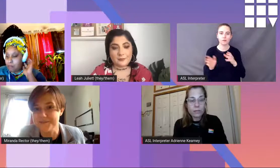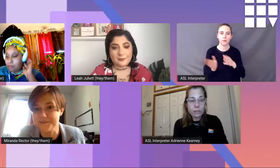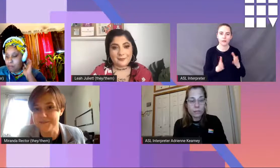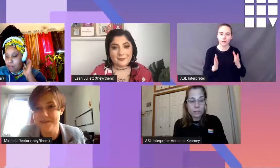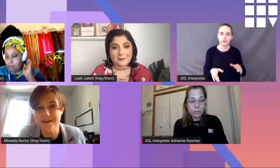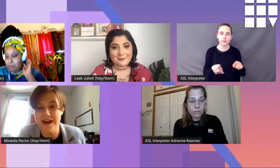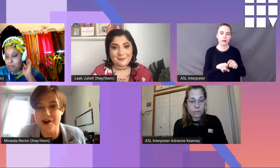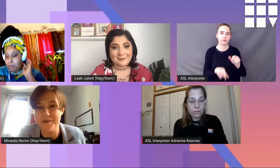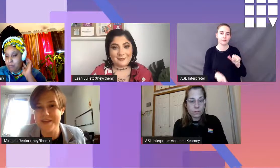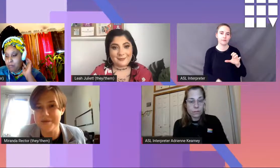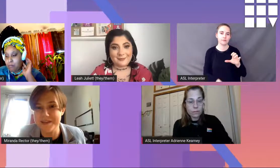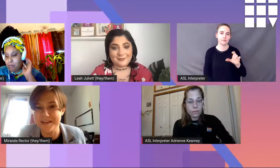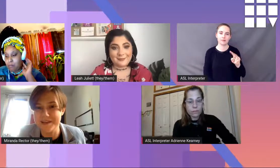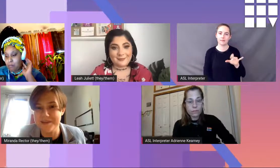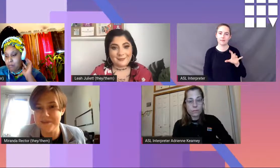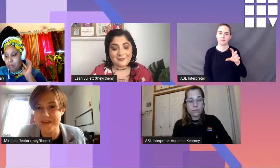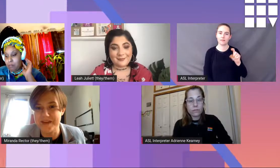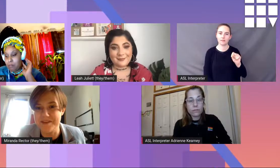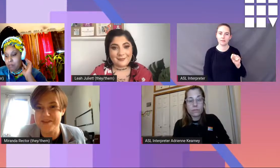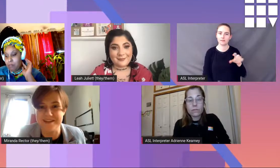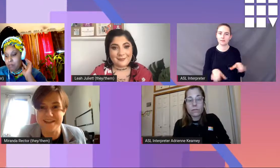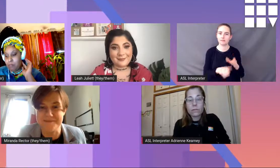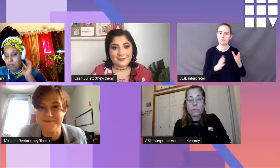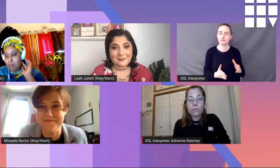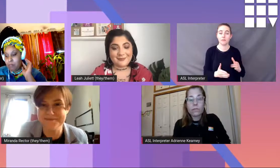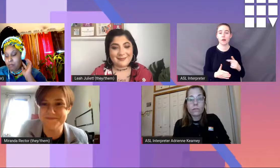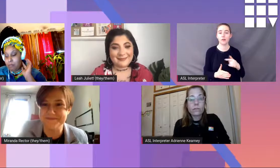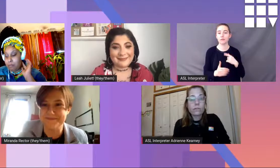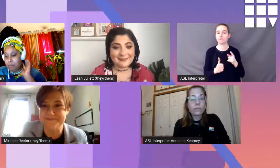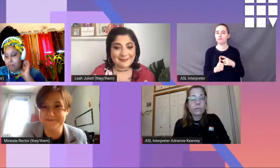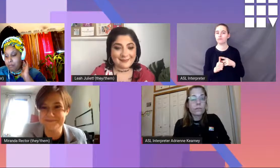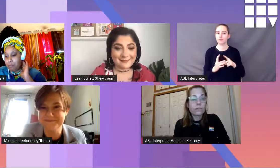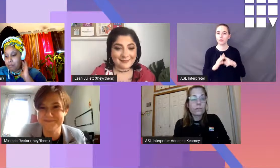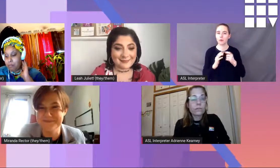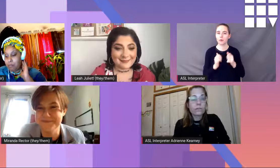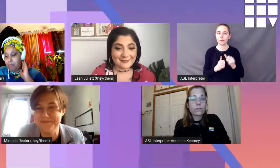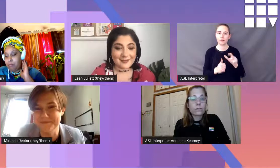activist. And I'll begin with Leah.